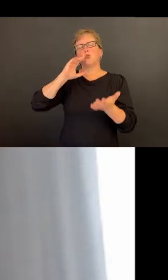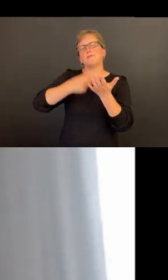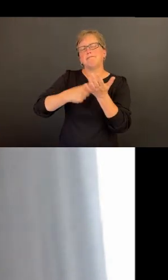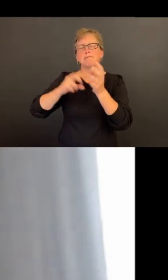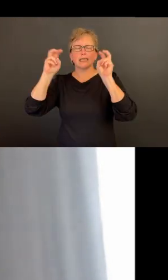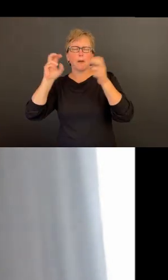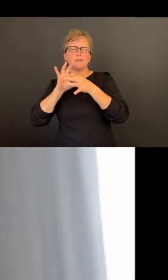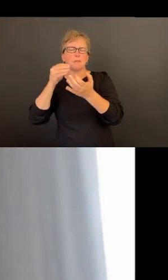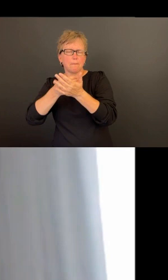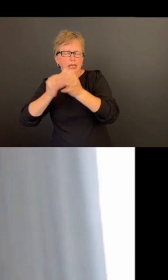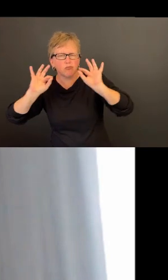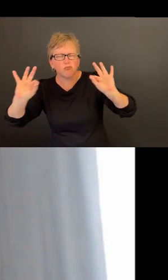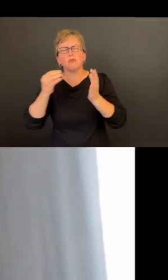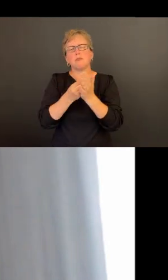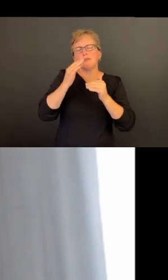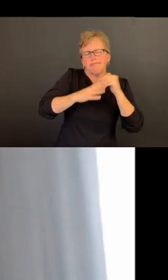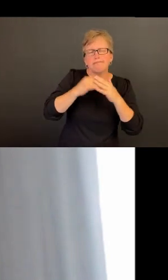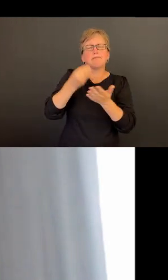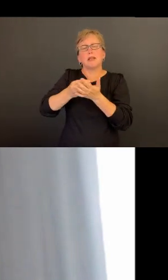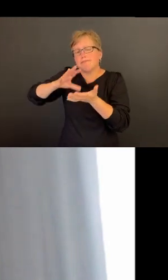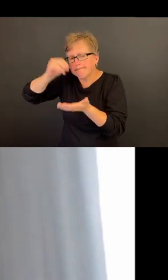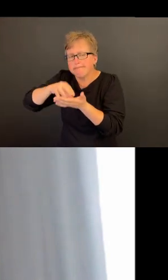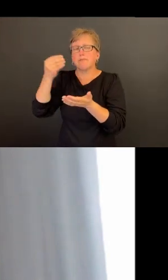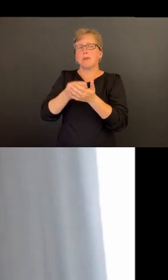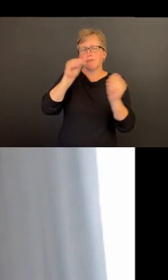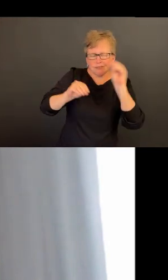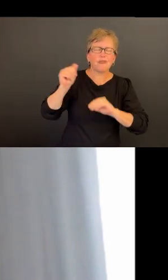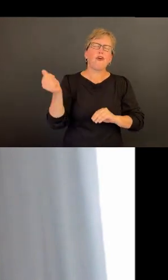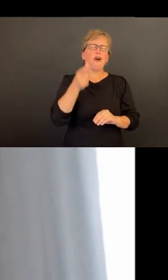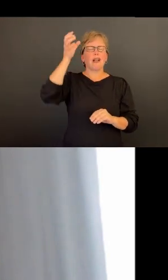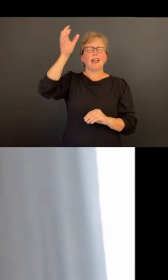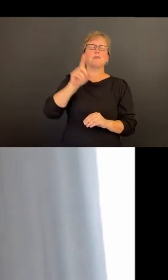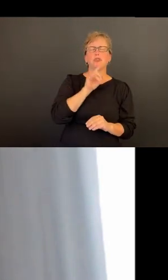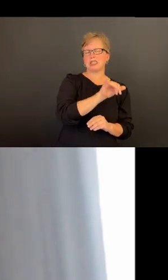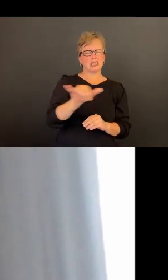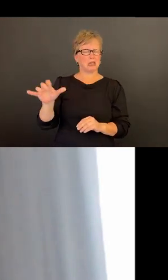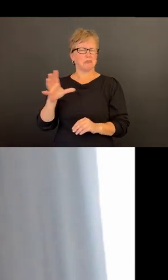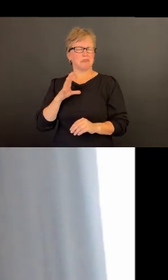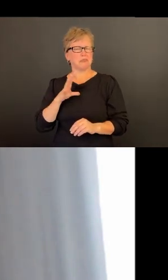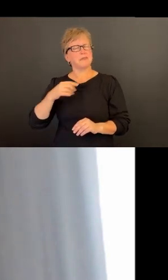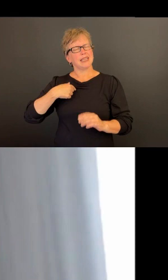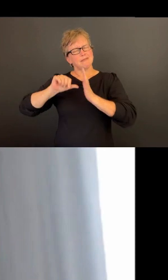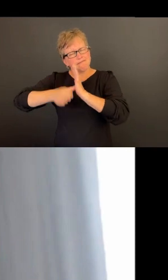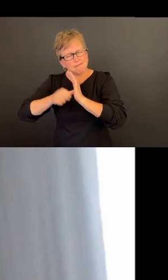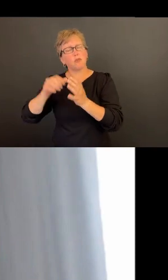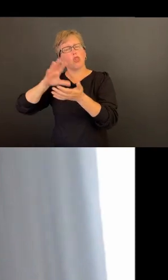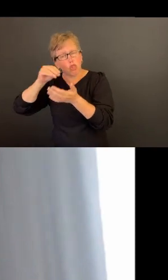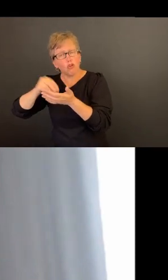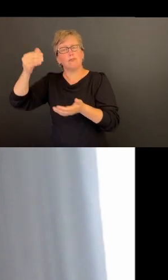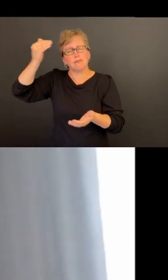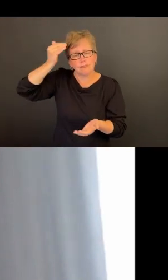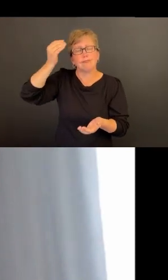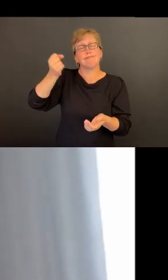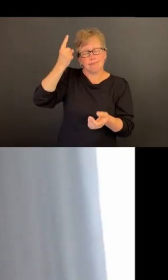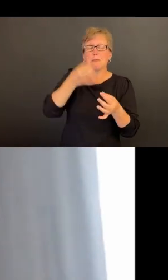that are used interchangeably, and it's fine to use them that way. But I want to emphasize that we understand that education or